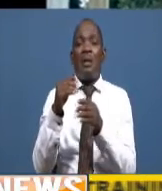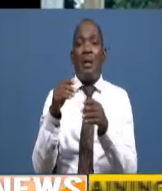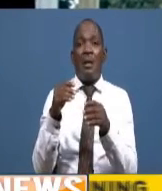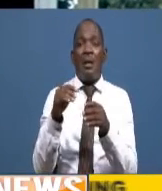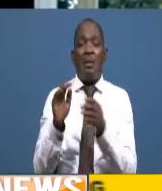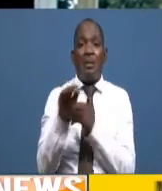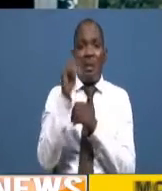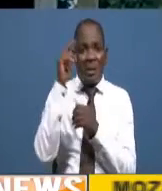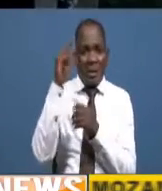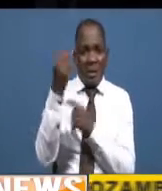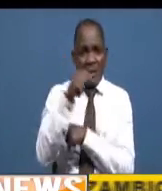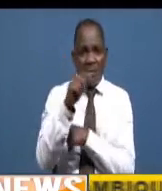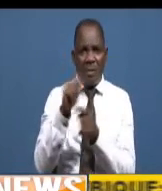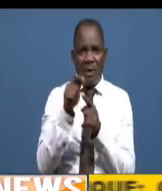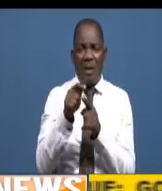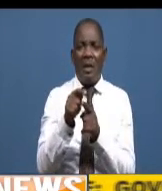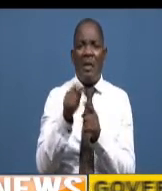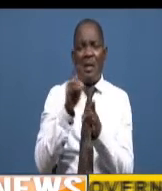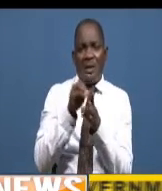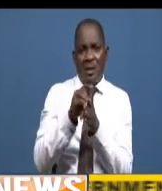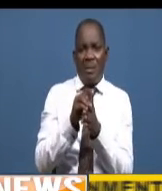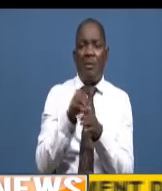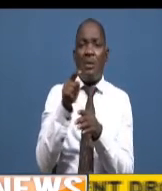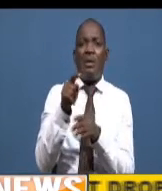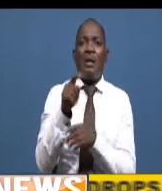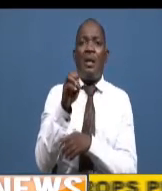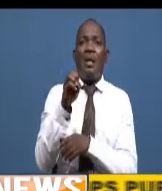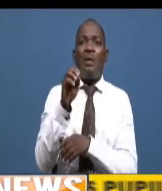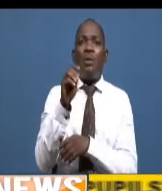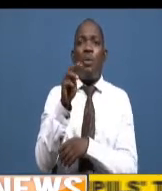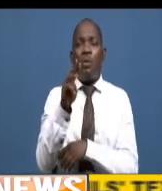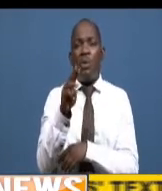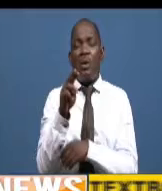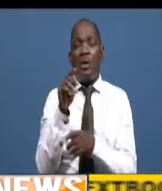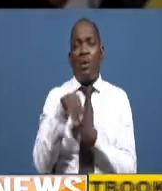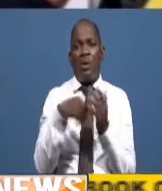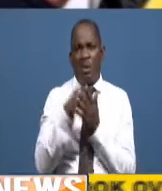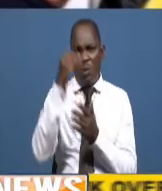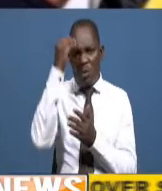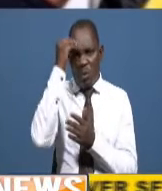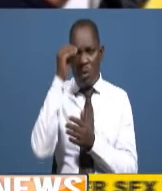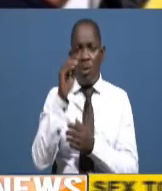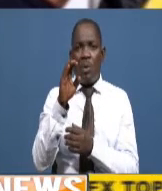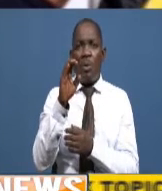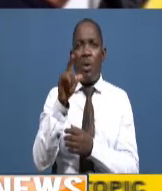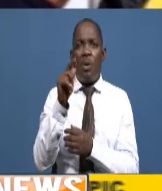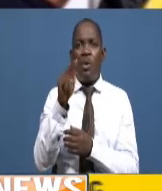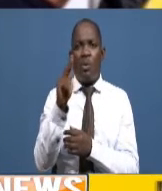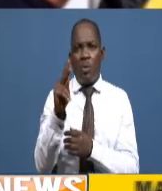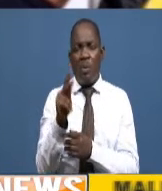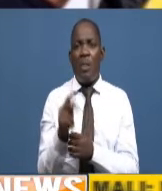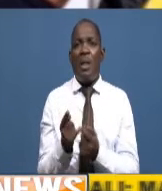of 30-year-old physically challenged Emmanuel Ekow Amoako, popularly known as Clock, is beyond